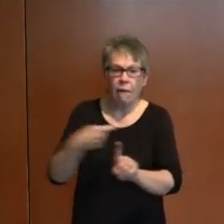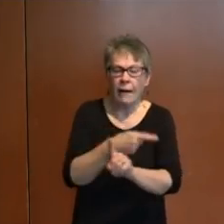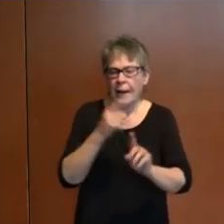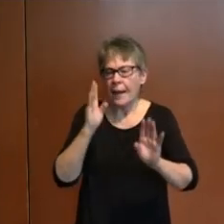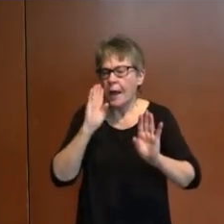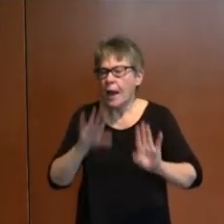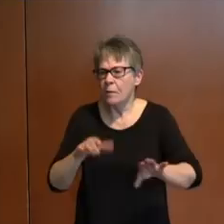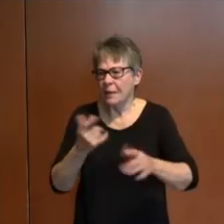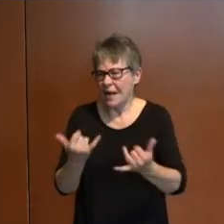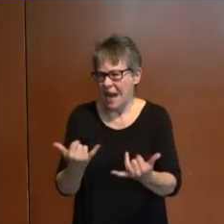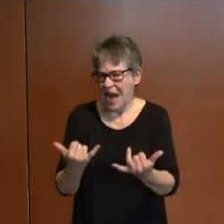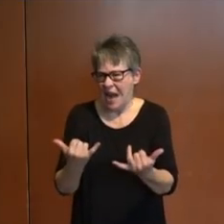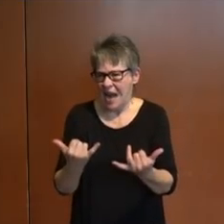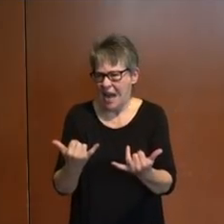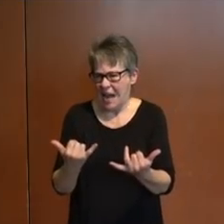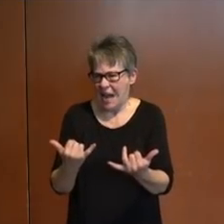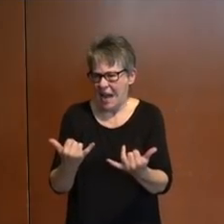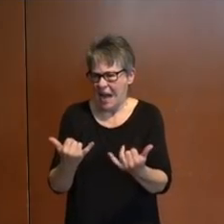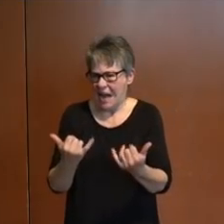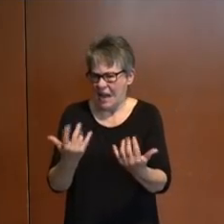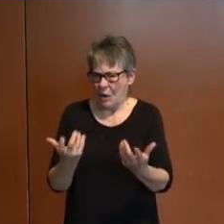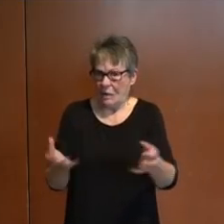important preambles to your